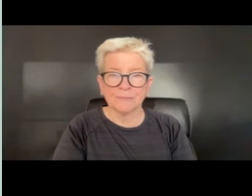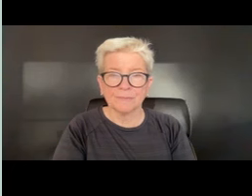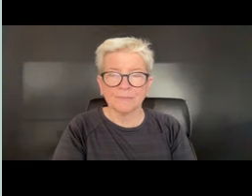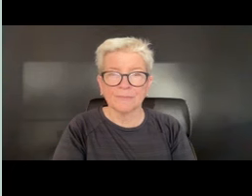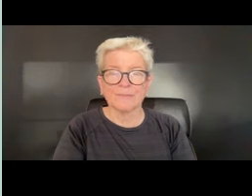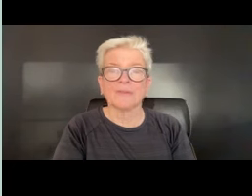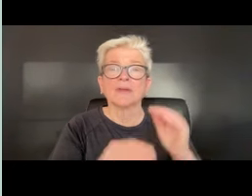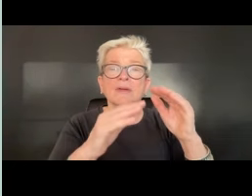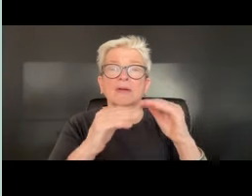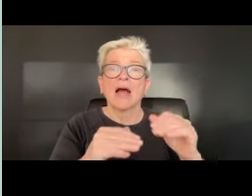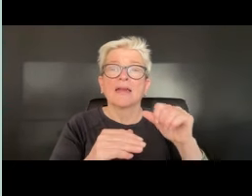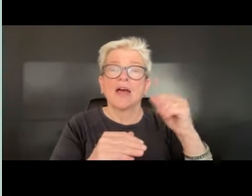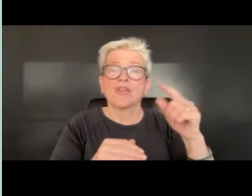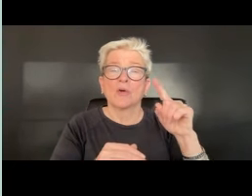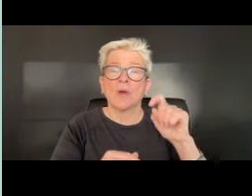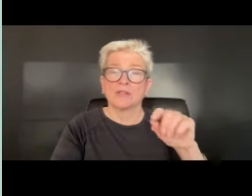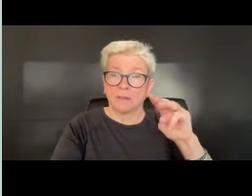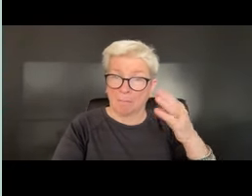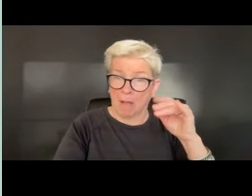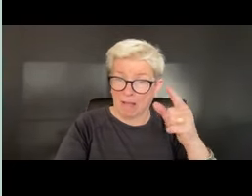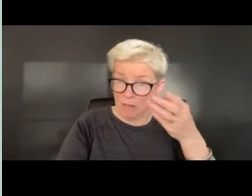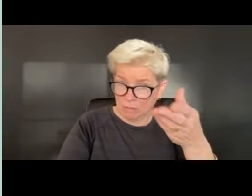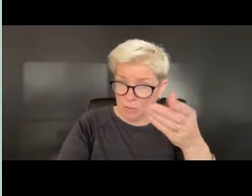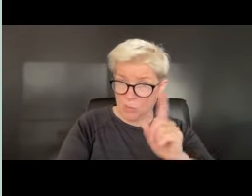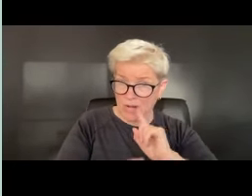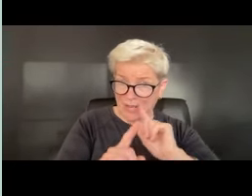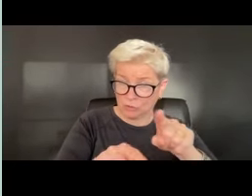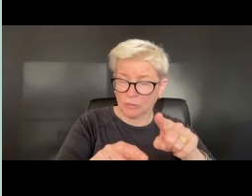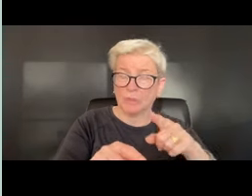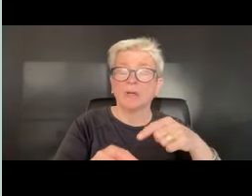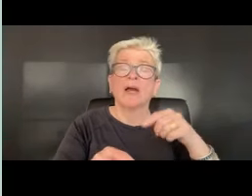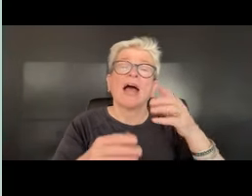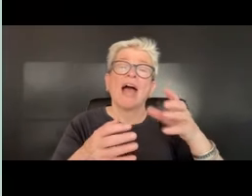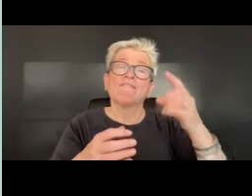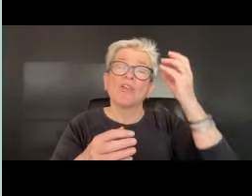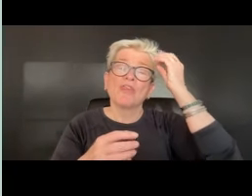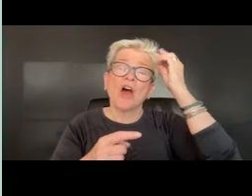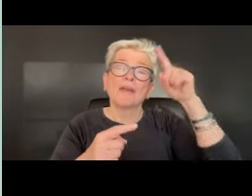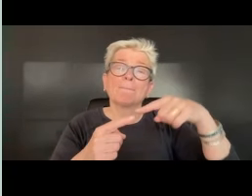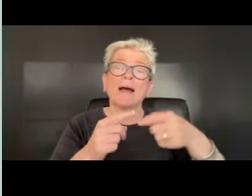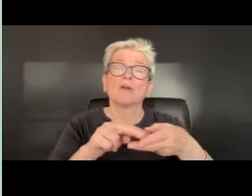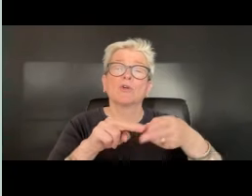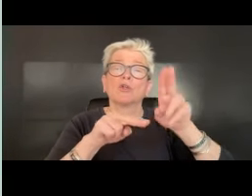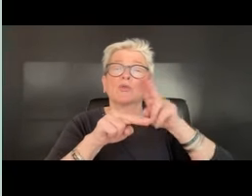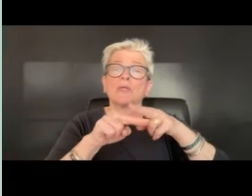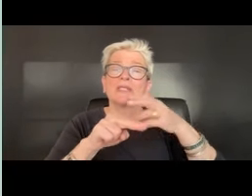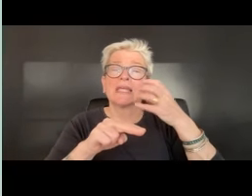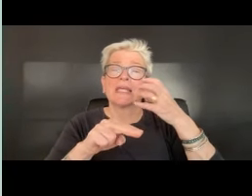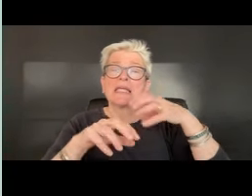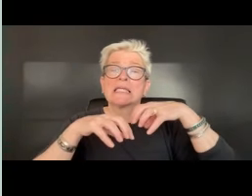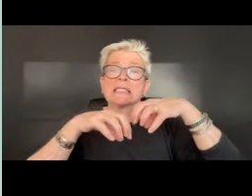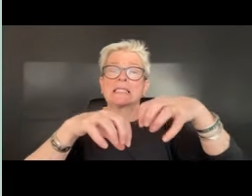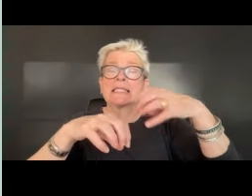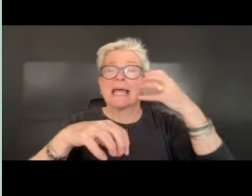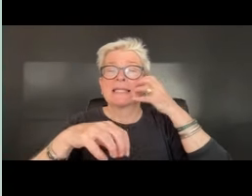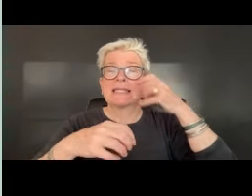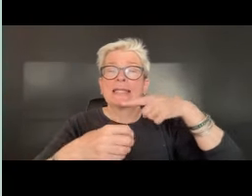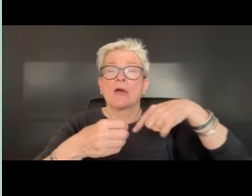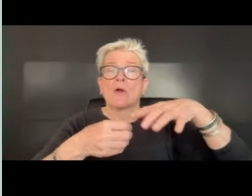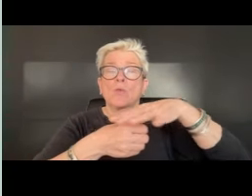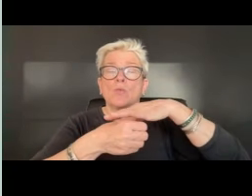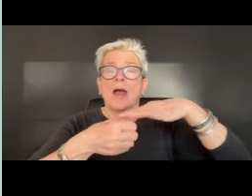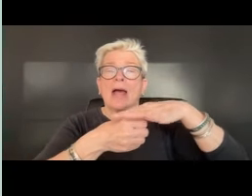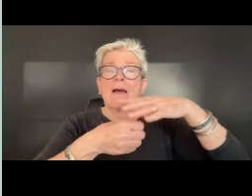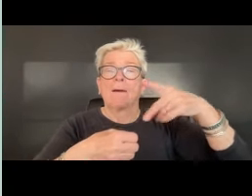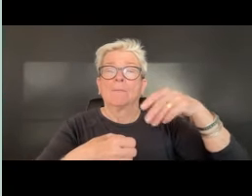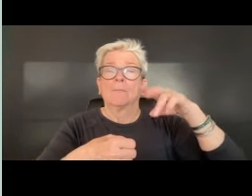Here's a question, Michael, if you want to. Have you given thought to increasing density around parks and open spaces to give more people the opportunity to live